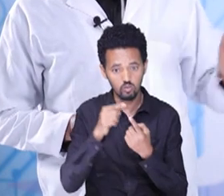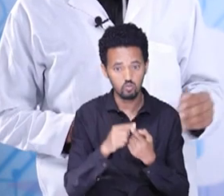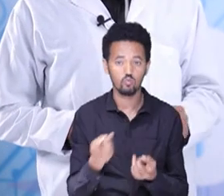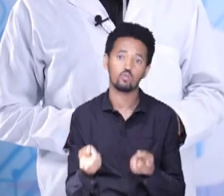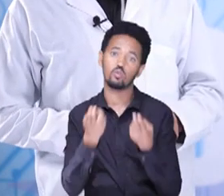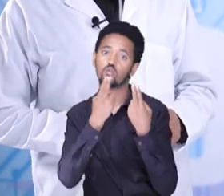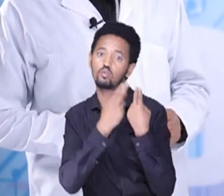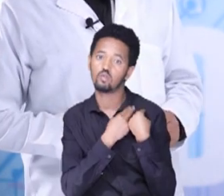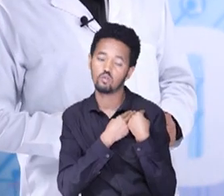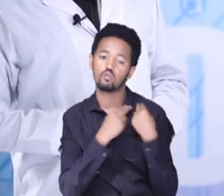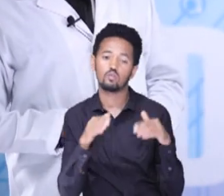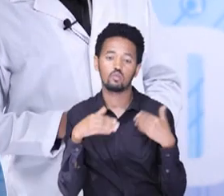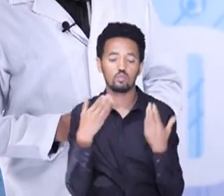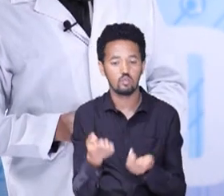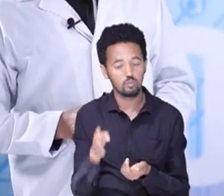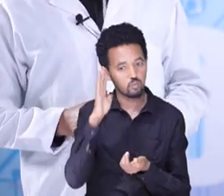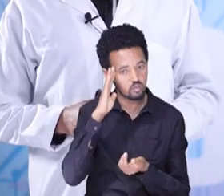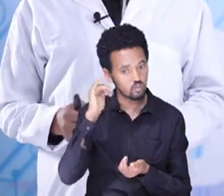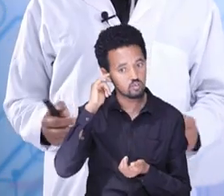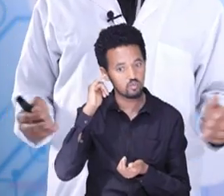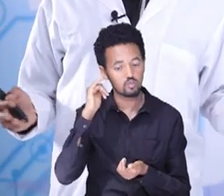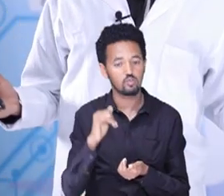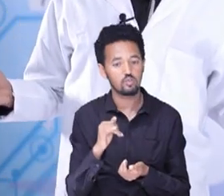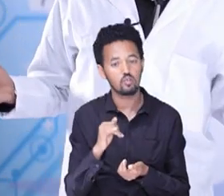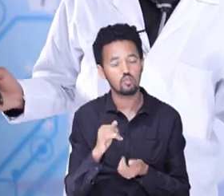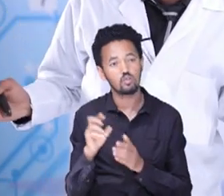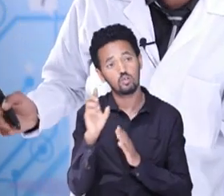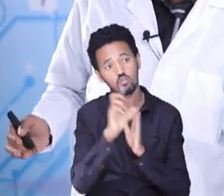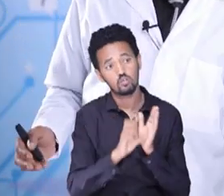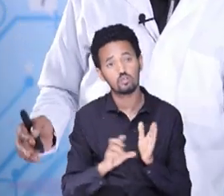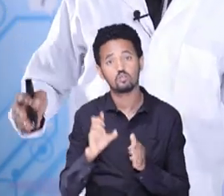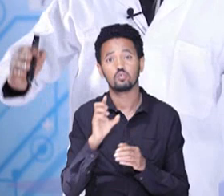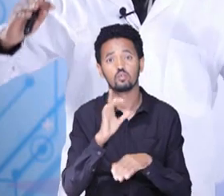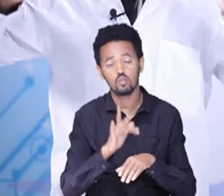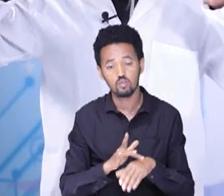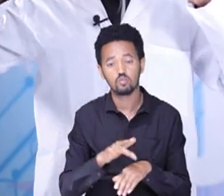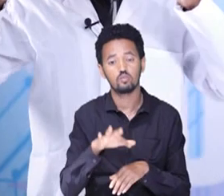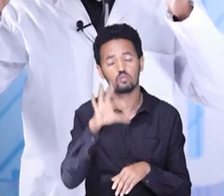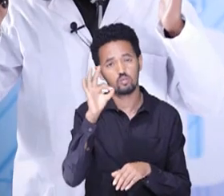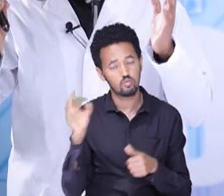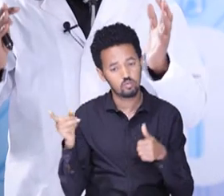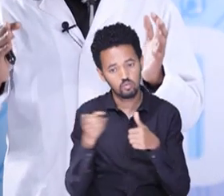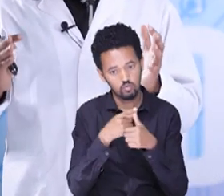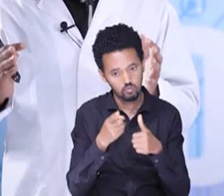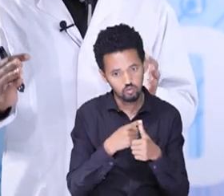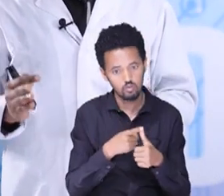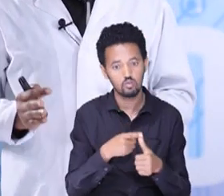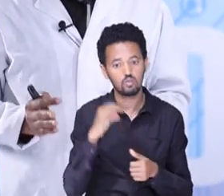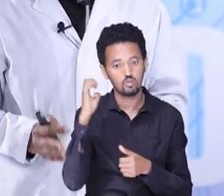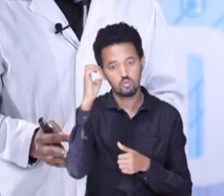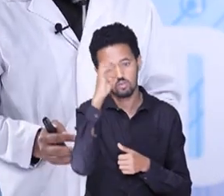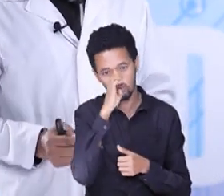his relation with British. On January 31, 1942, the first